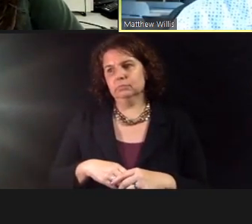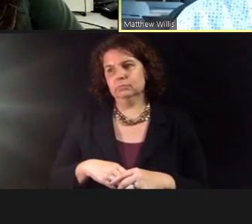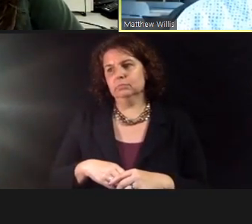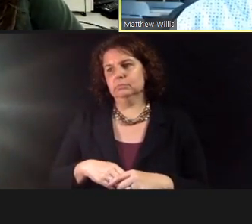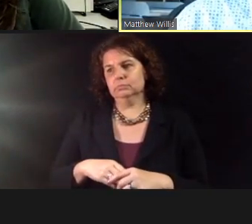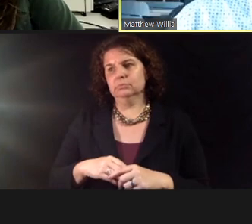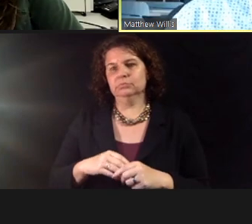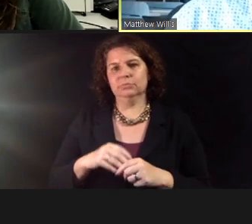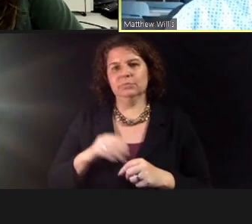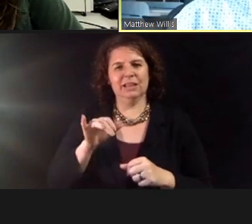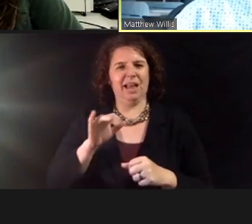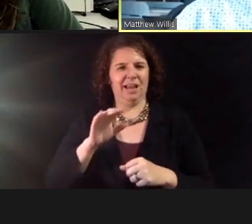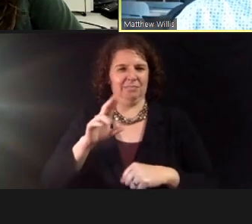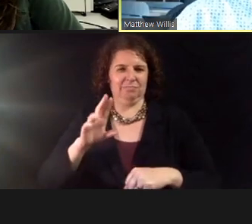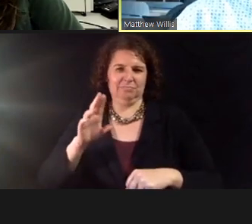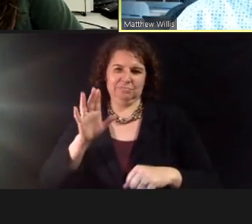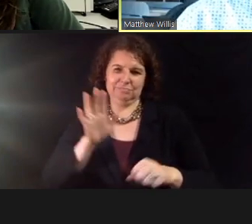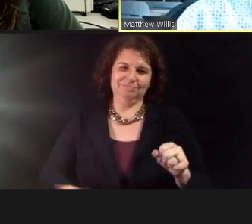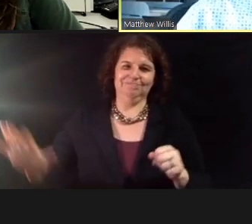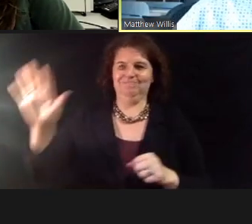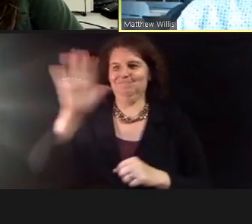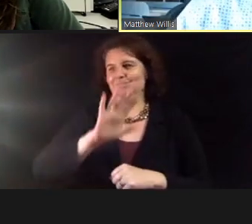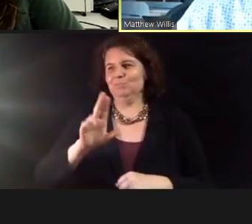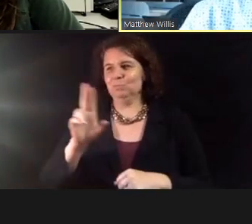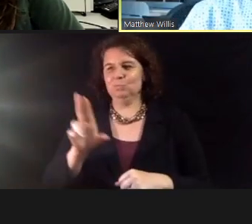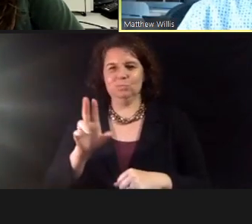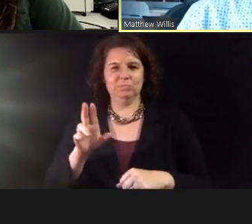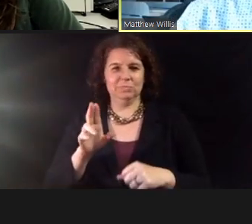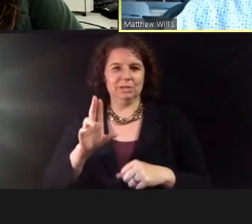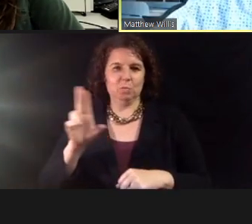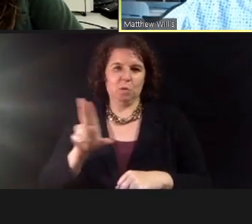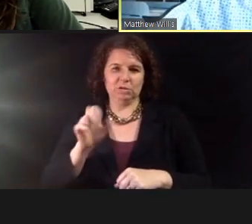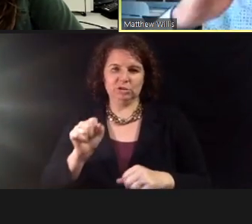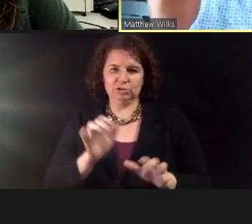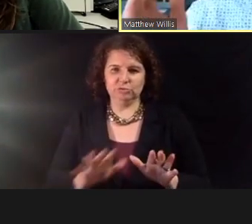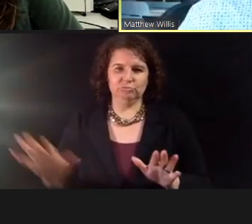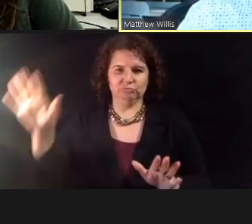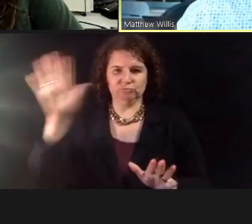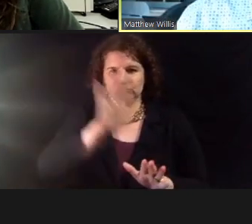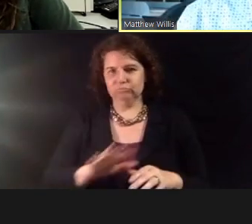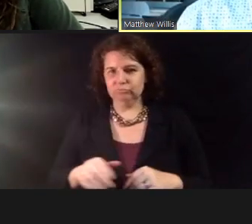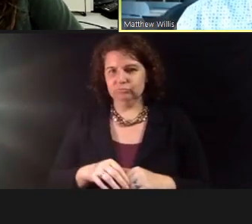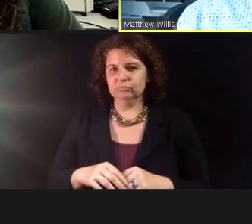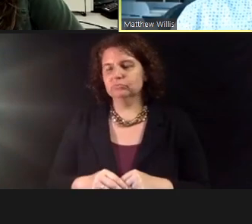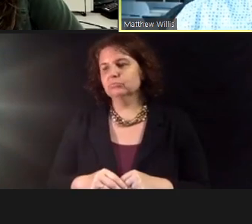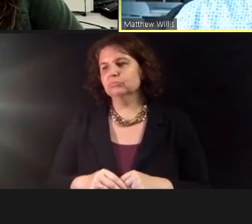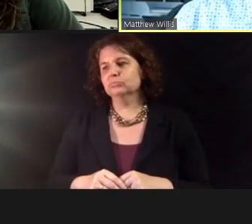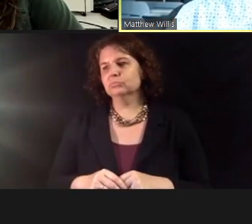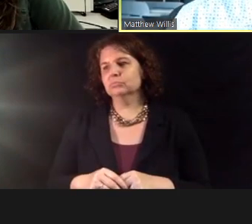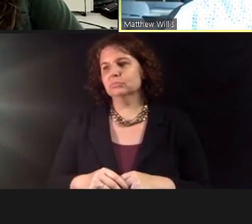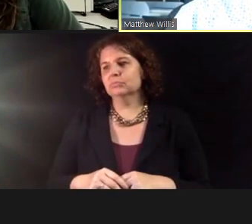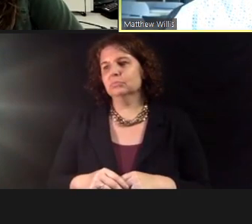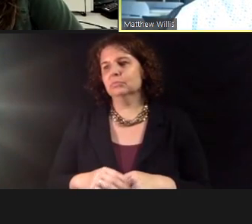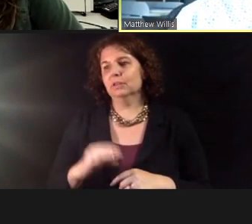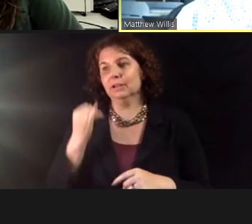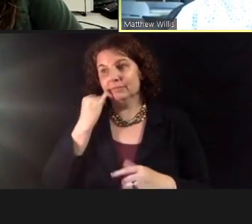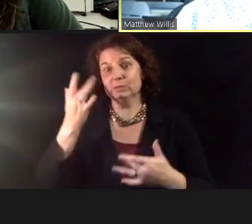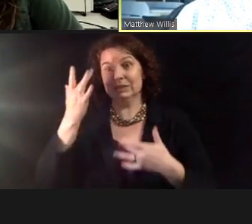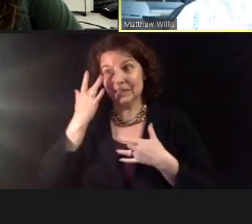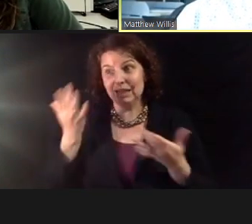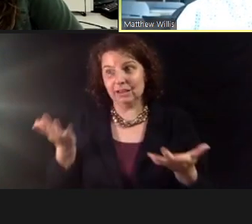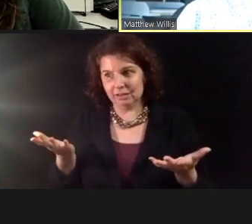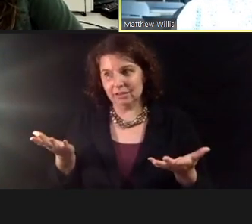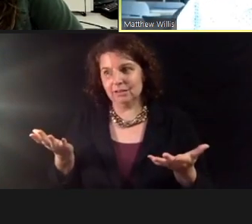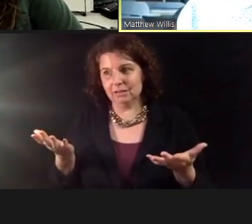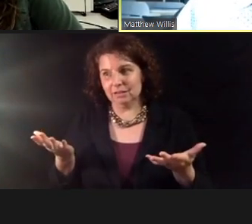at the state to signify someone who has gone through that period where they've been infected and they're no longer infectious, and that's